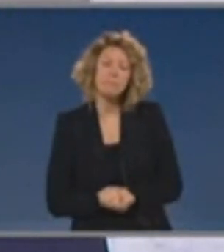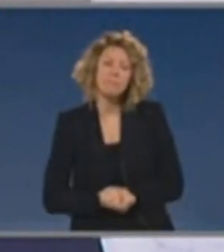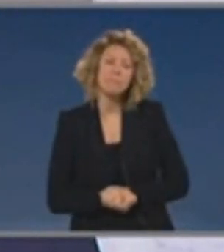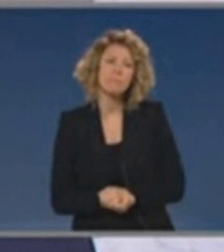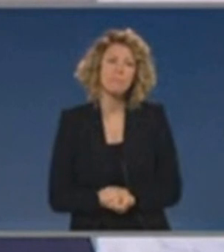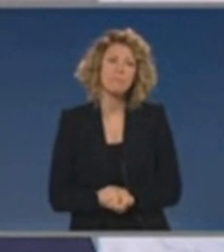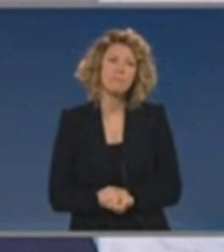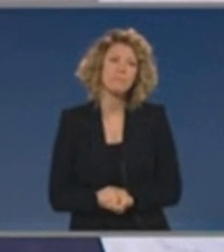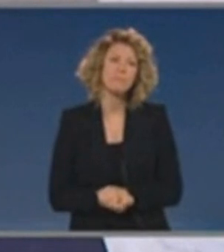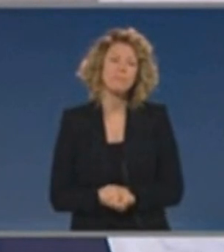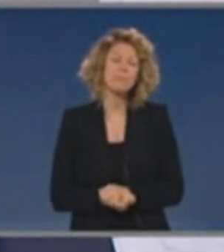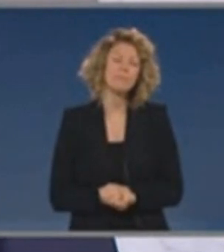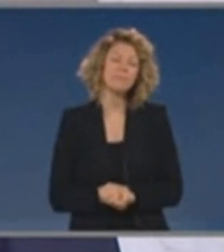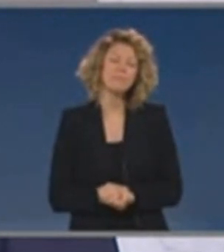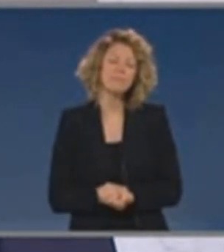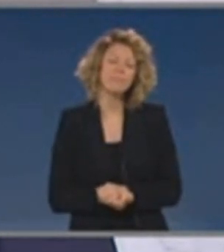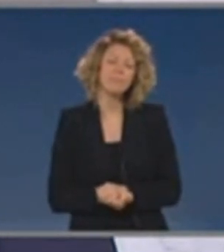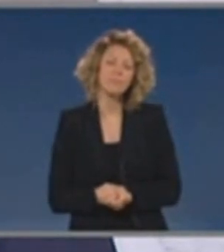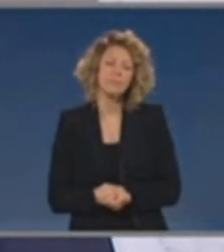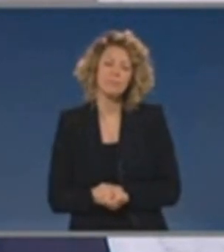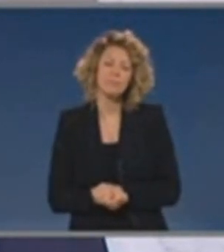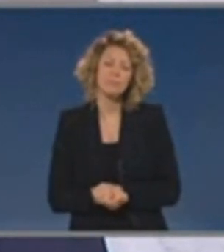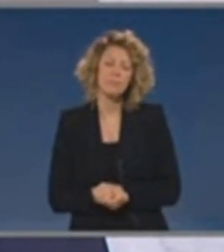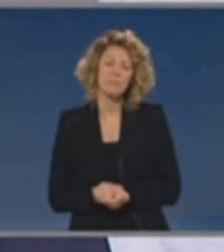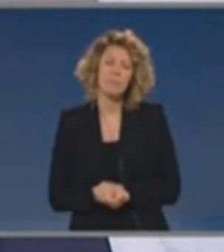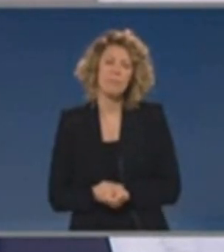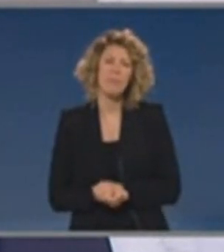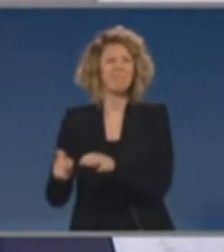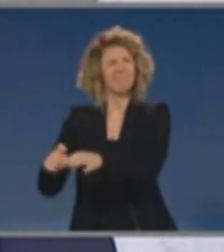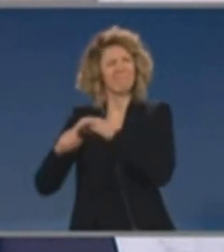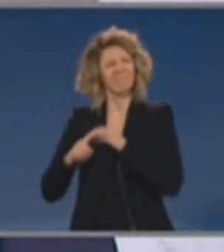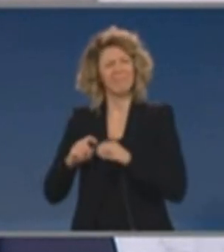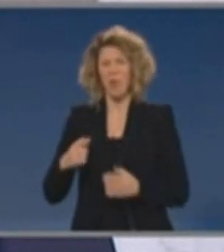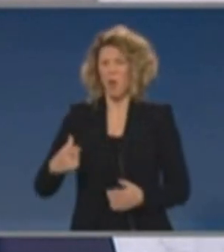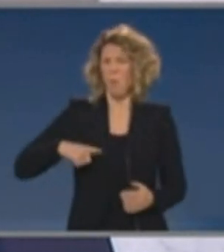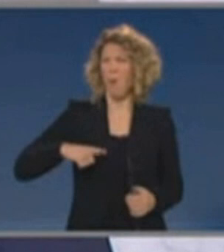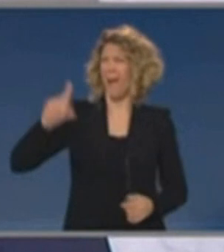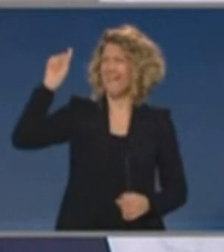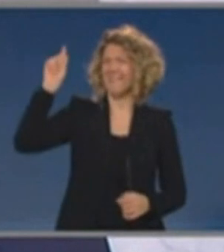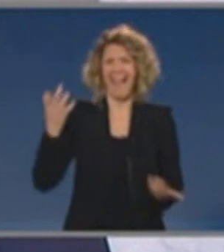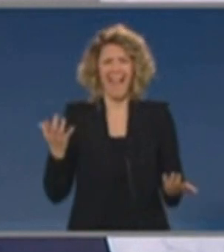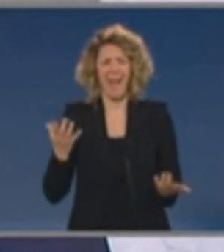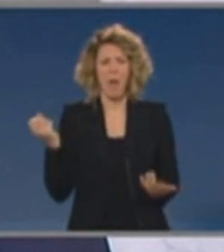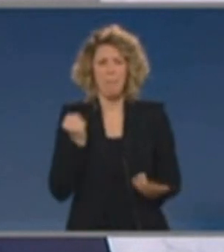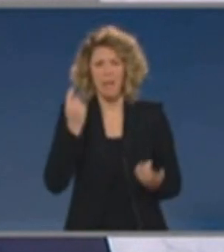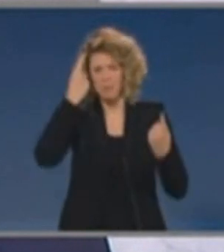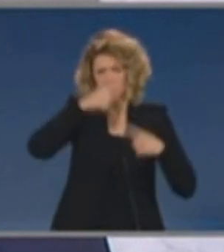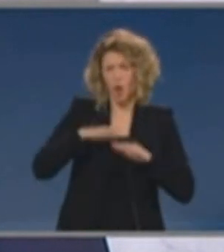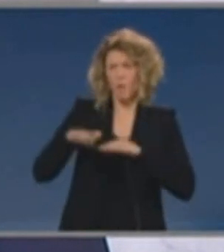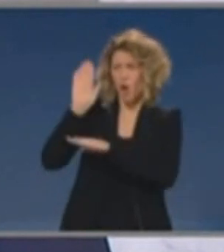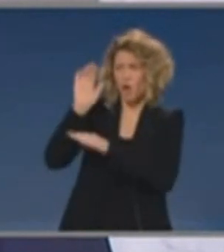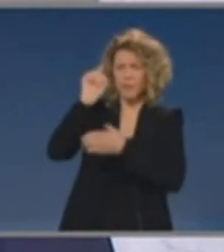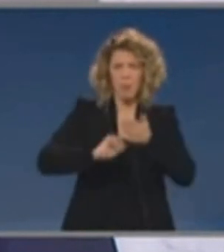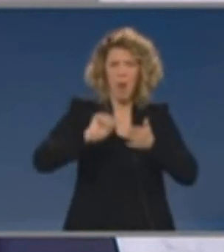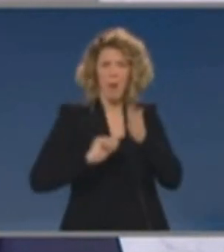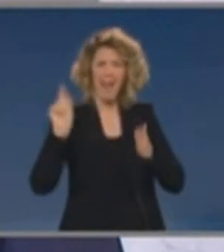Treasurer, why is now the right time to be doing this when there is so much other stuff going on, and also the temporary measures you put in place already,